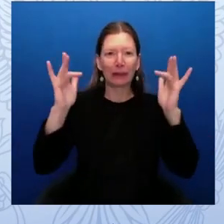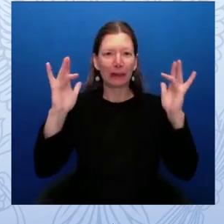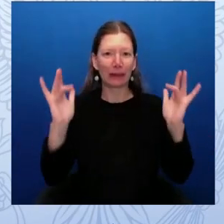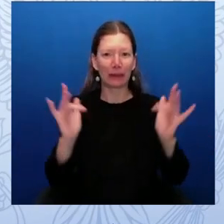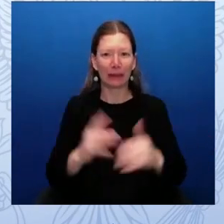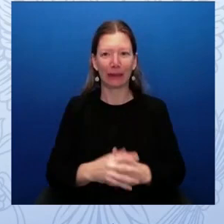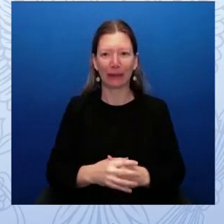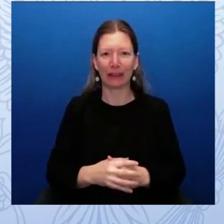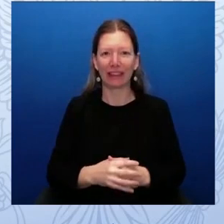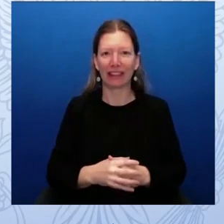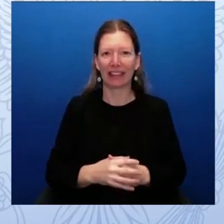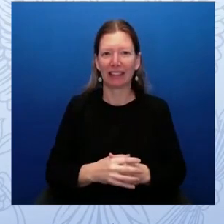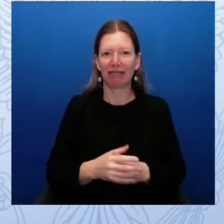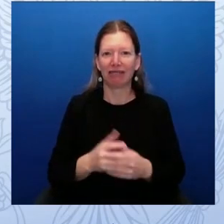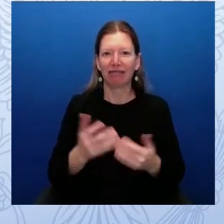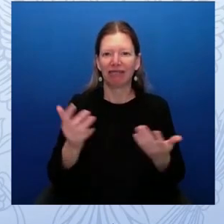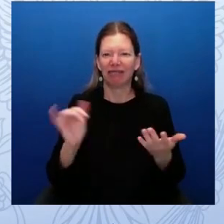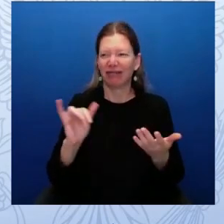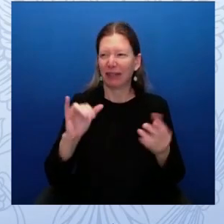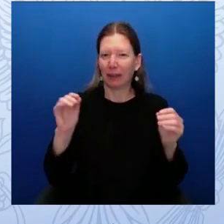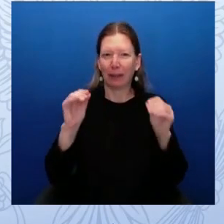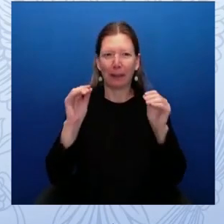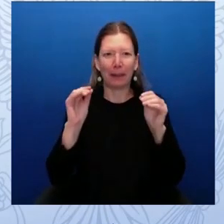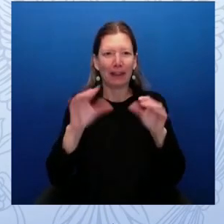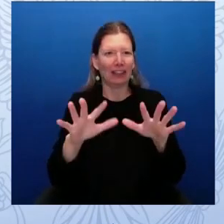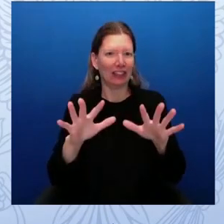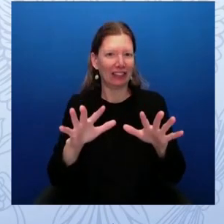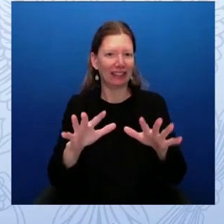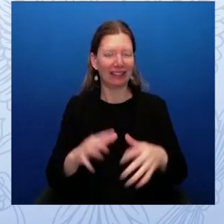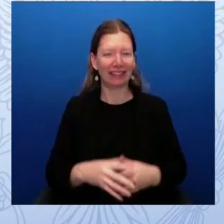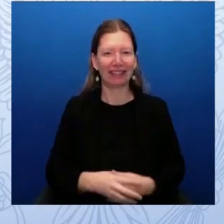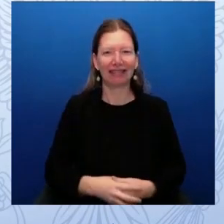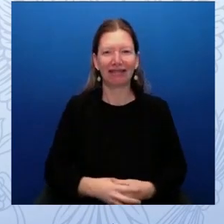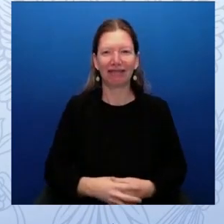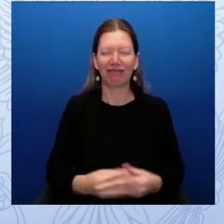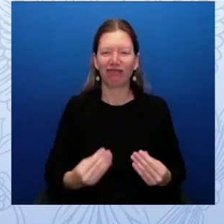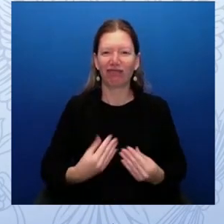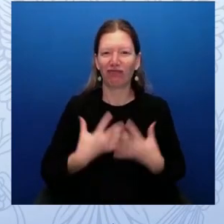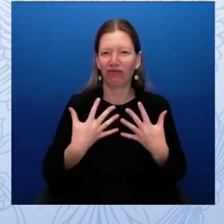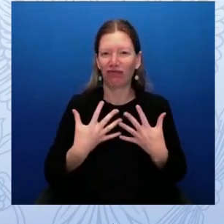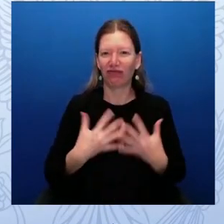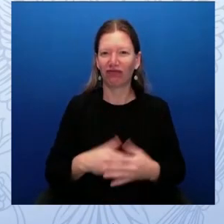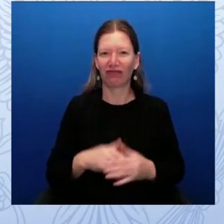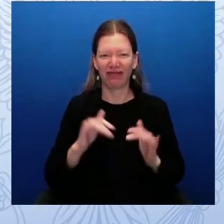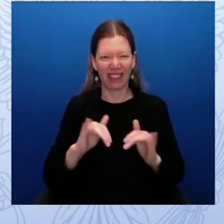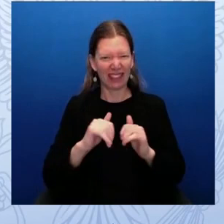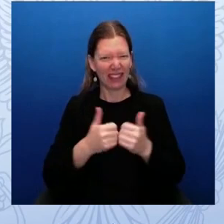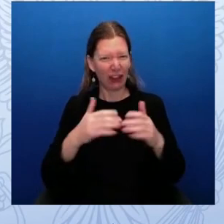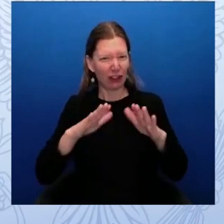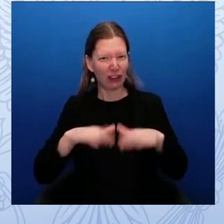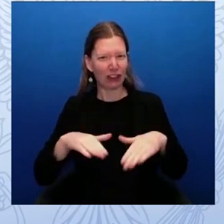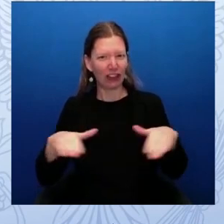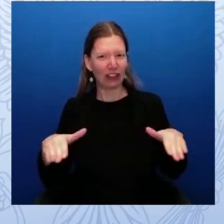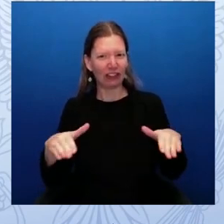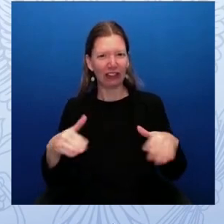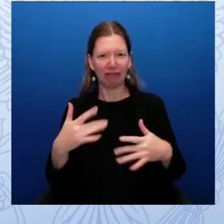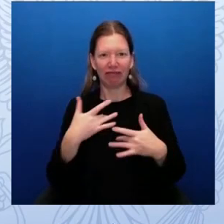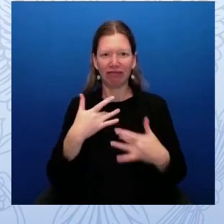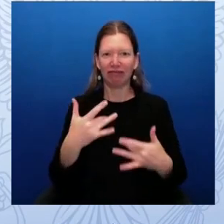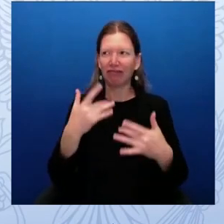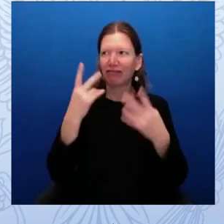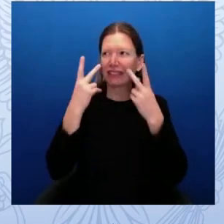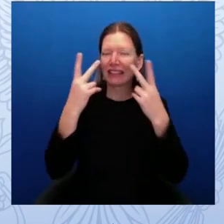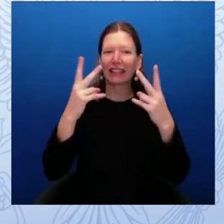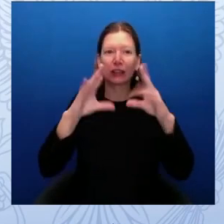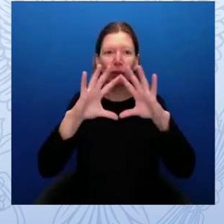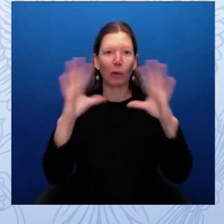magic. And that's how children often see the world in this time of the